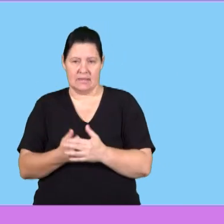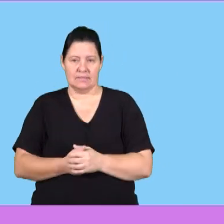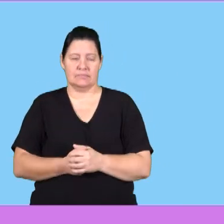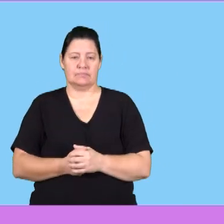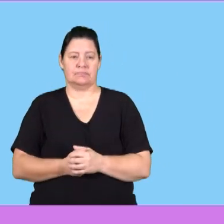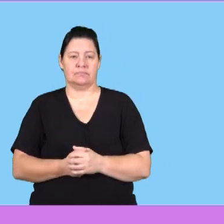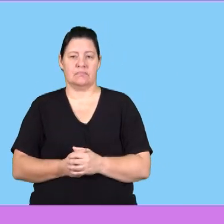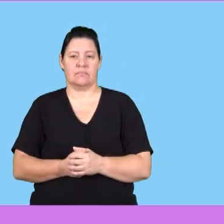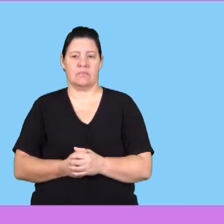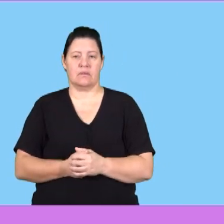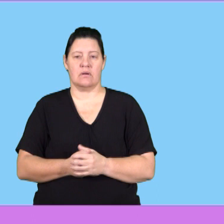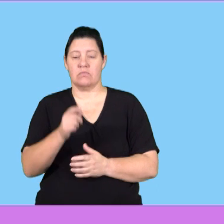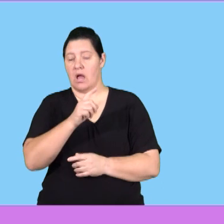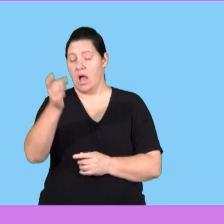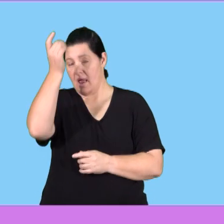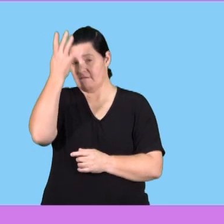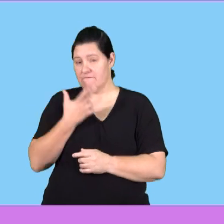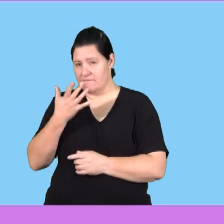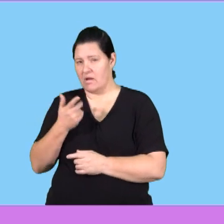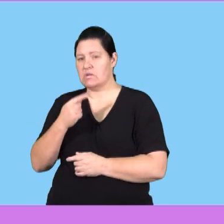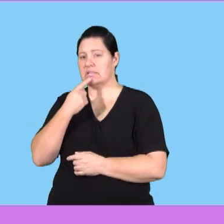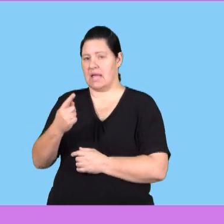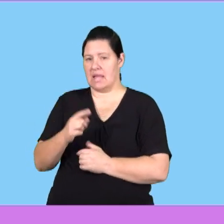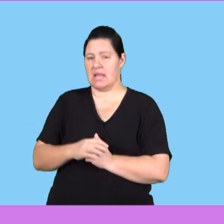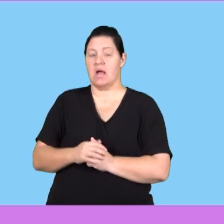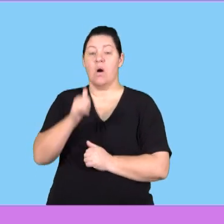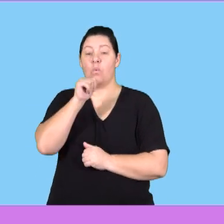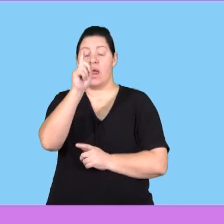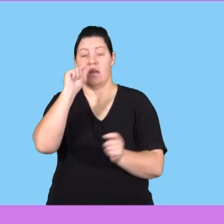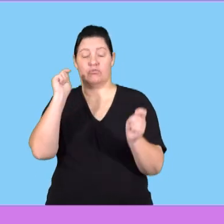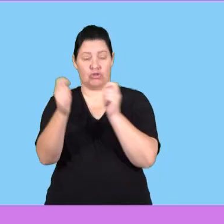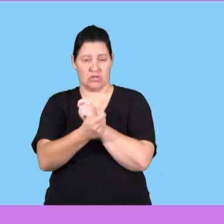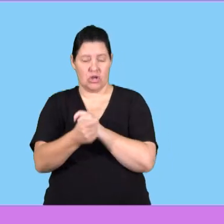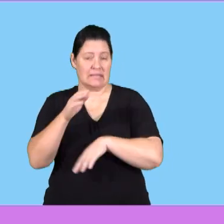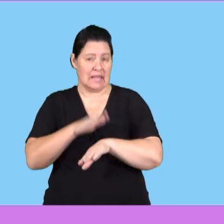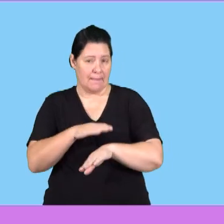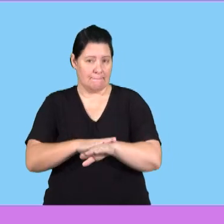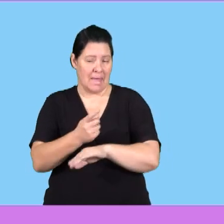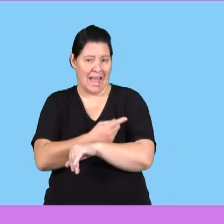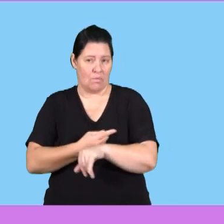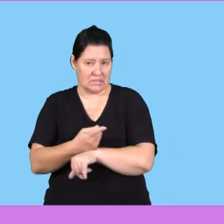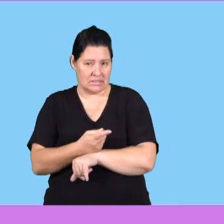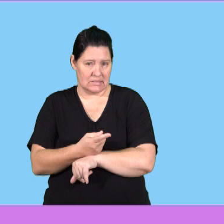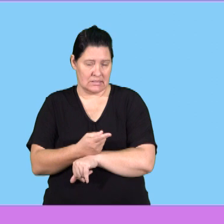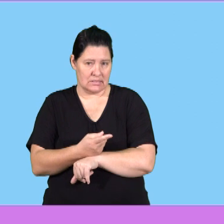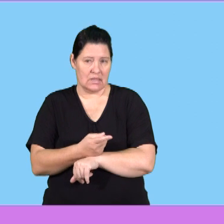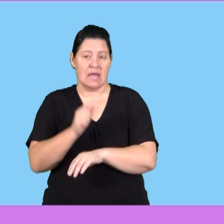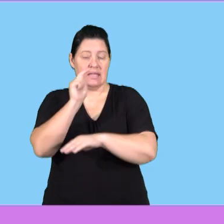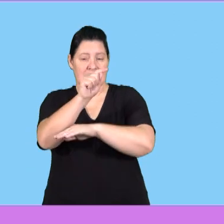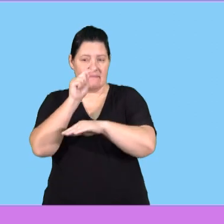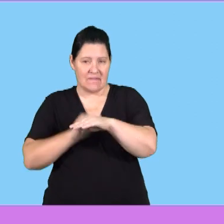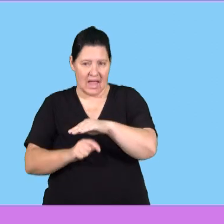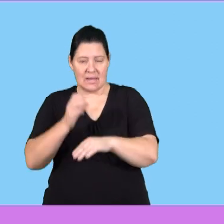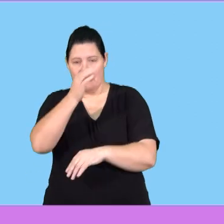time to hours. There's a clue here to say when you convert your time to hours,